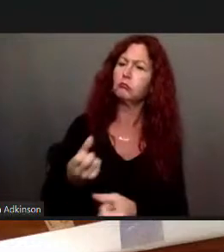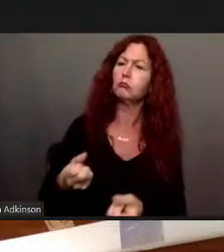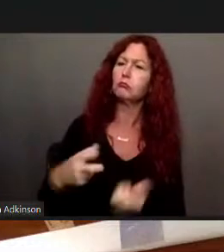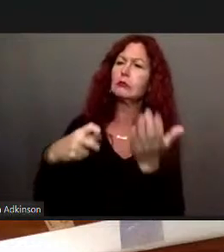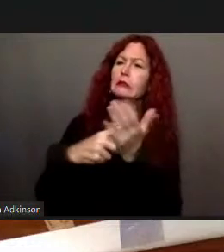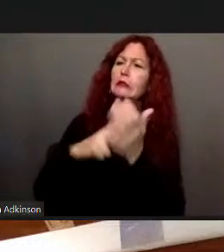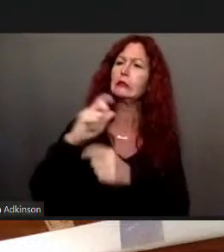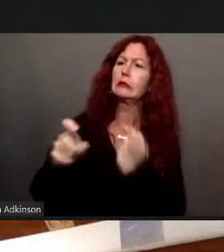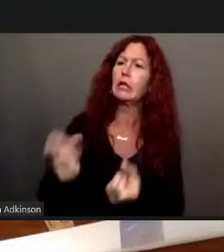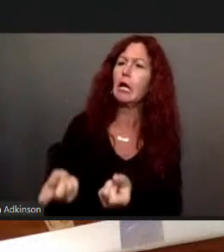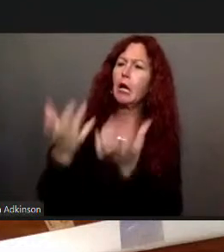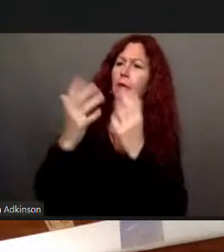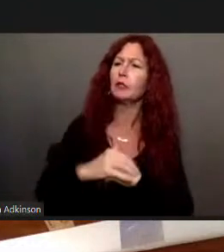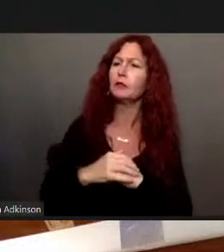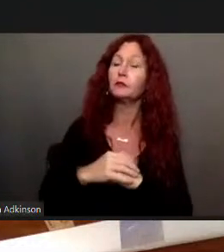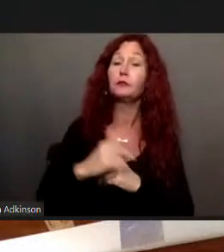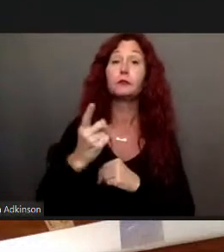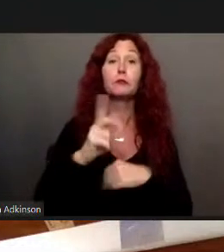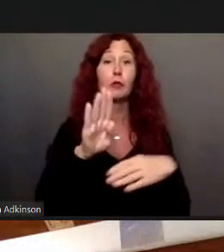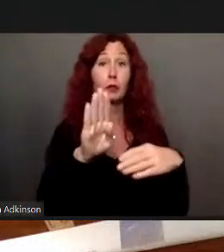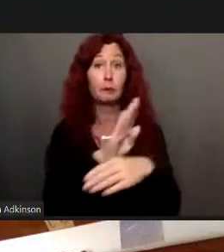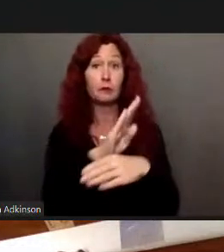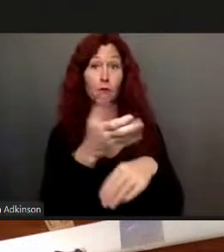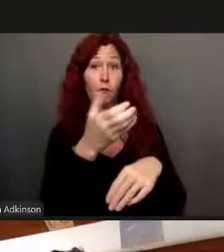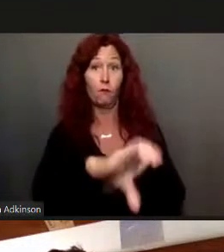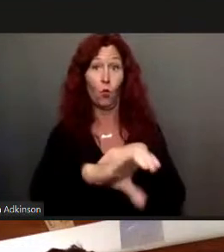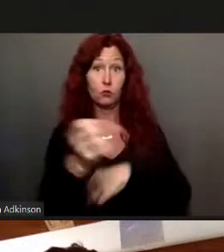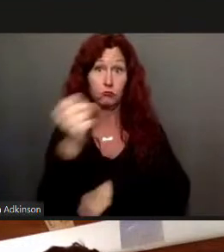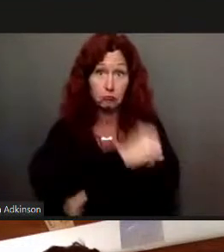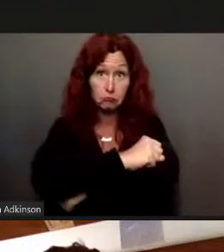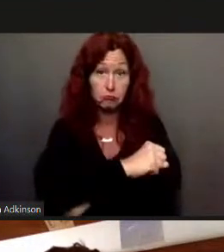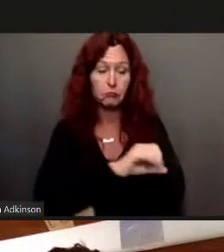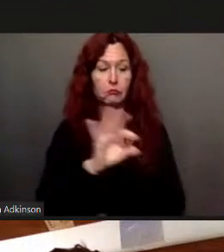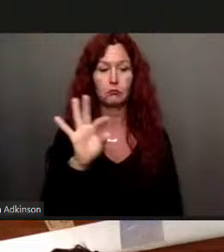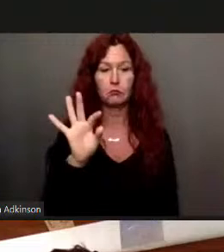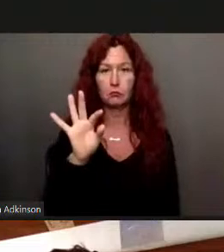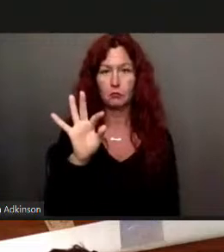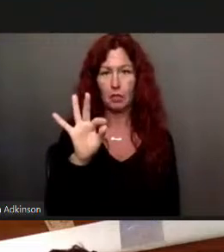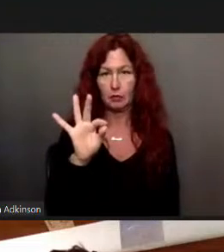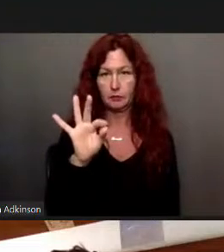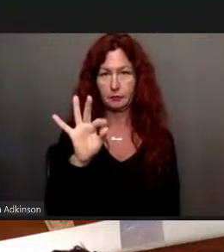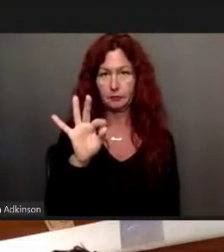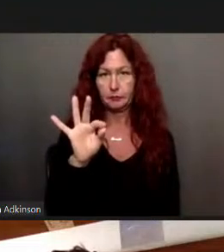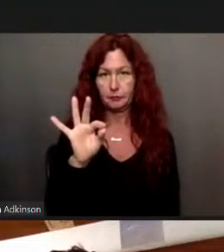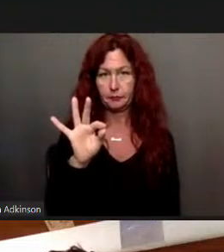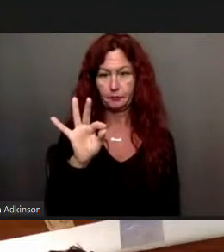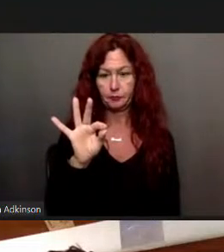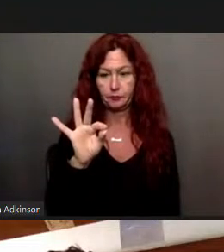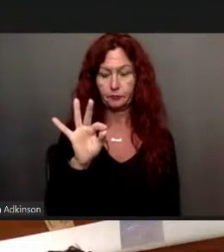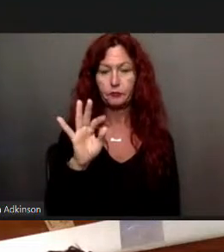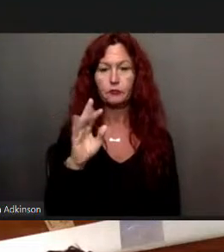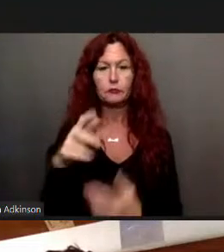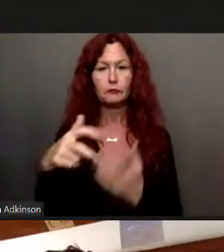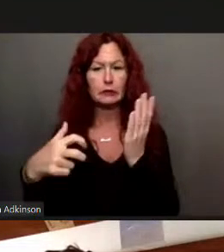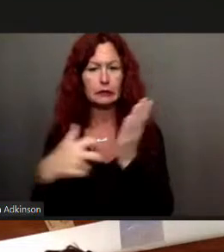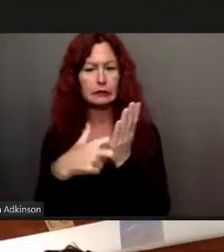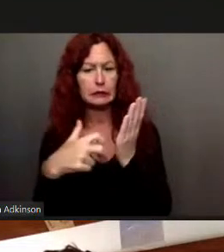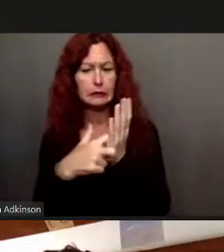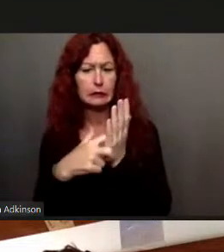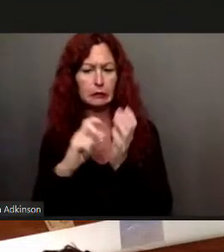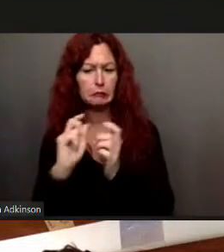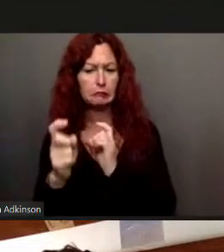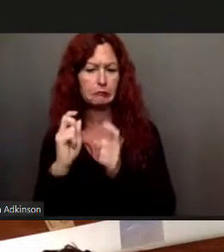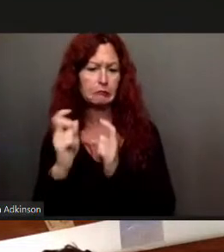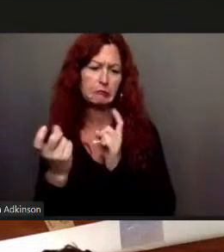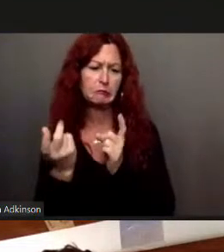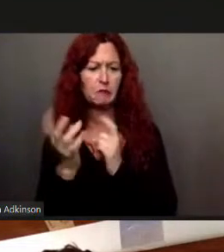Yes, we've closed about 9 businesses, and citations are, I would say, 4 or 5 since we began,